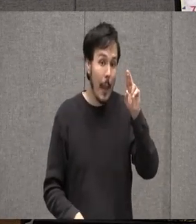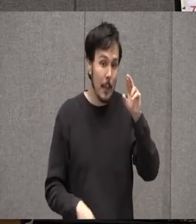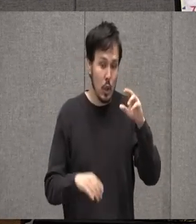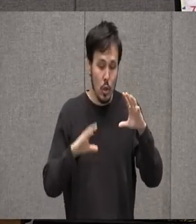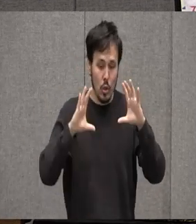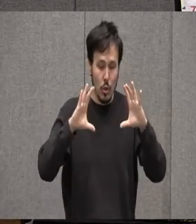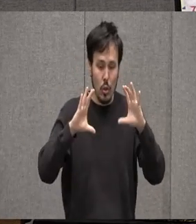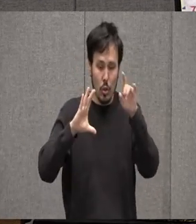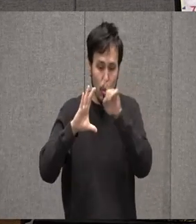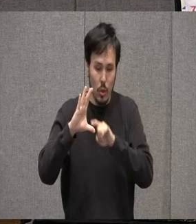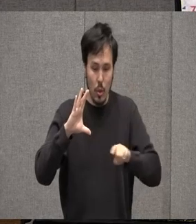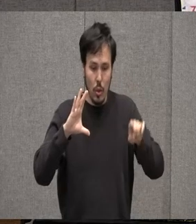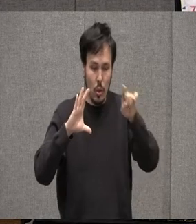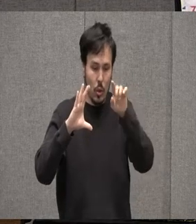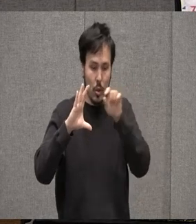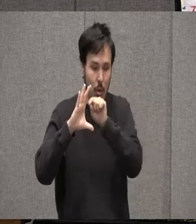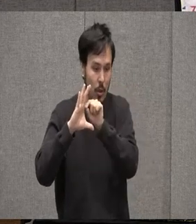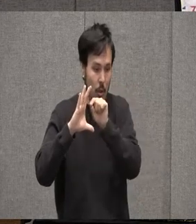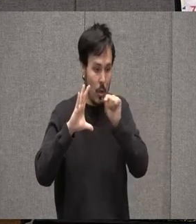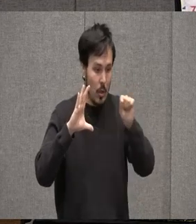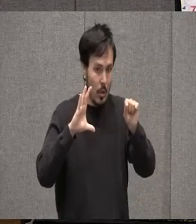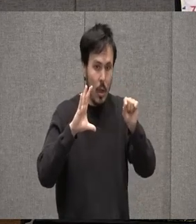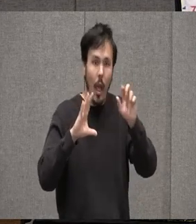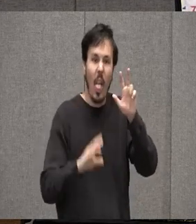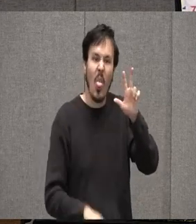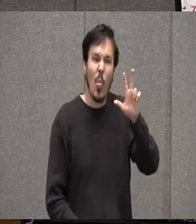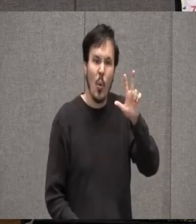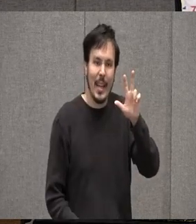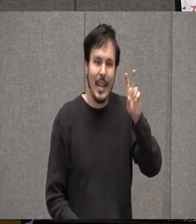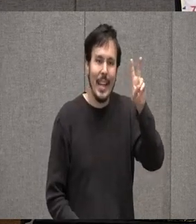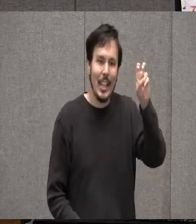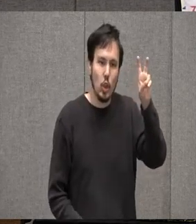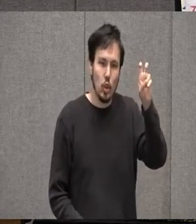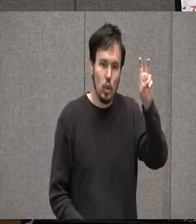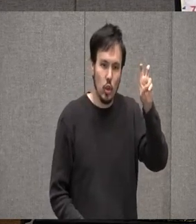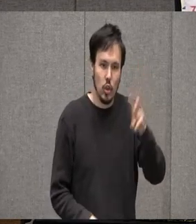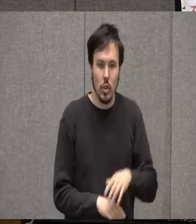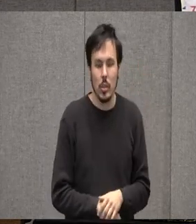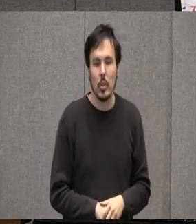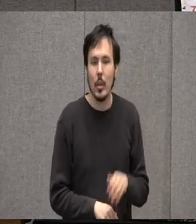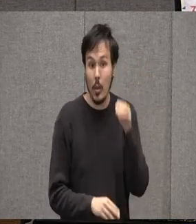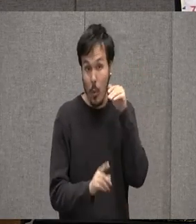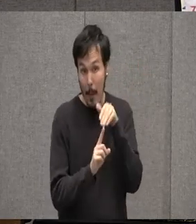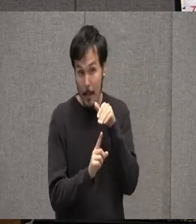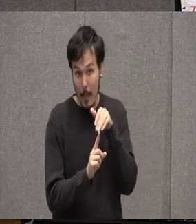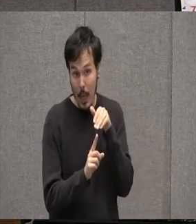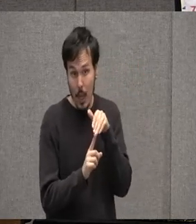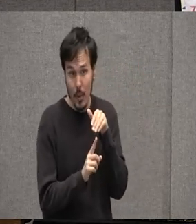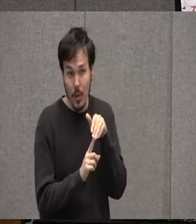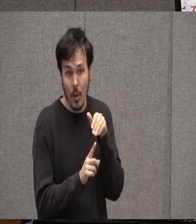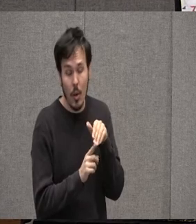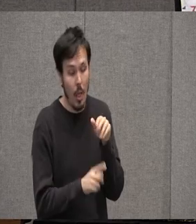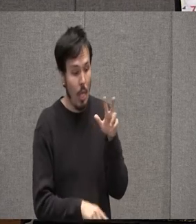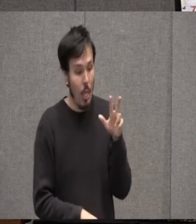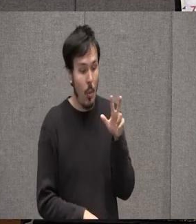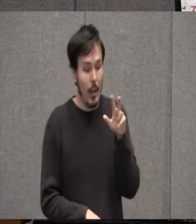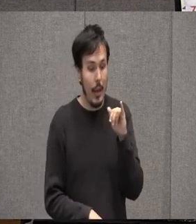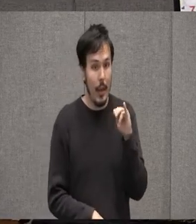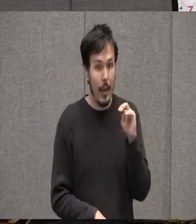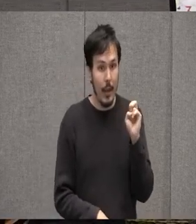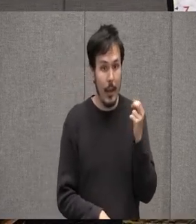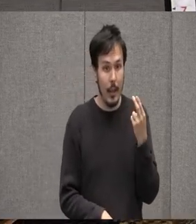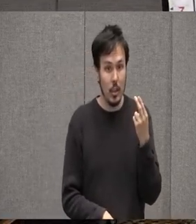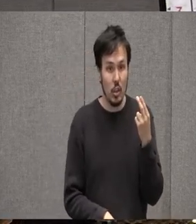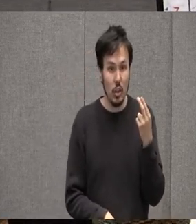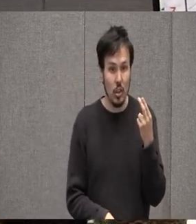of each plant pot is 3 inches. Reminder, diameter is the taking a circle, a